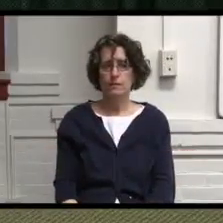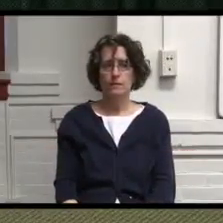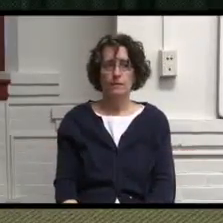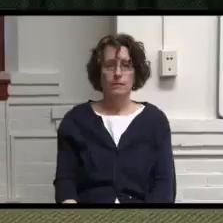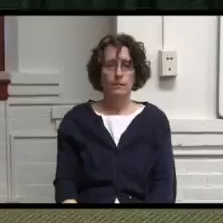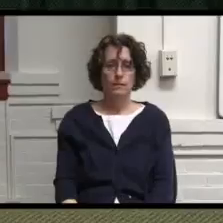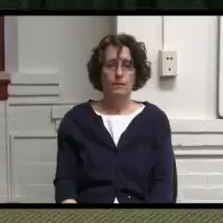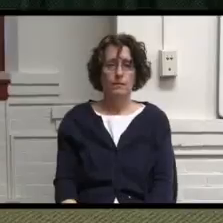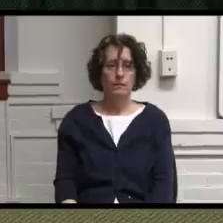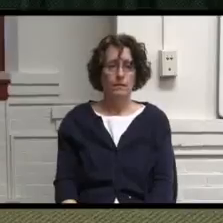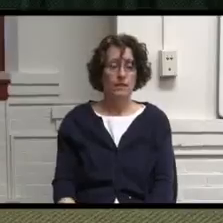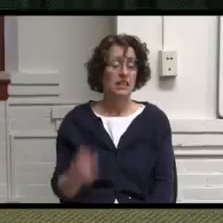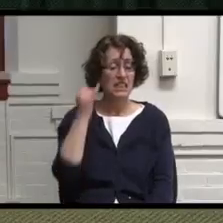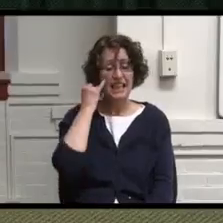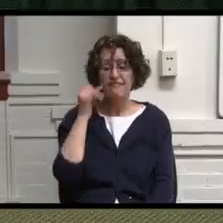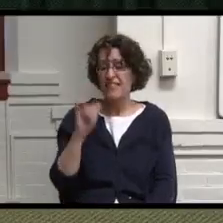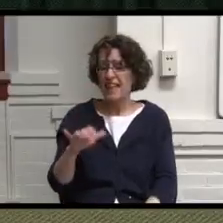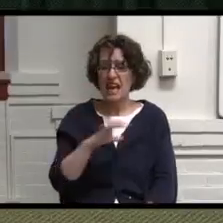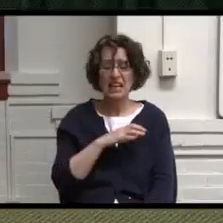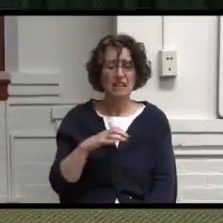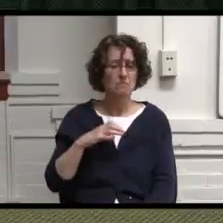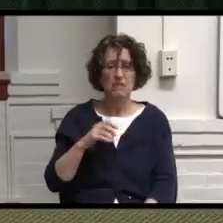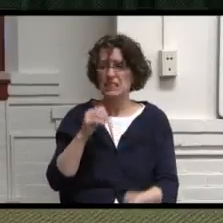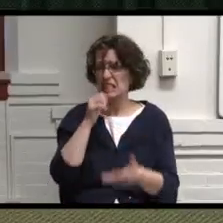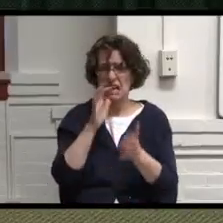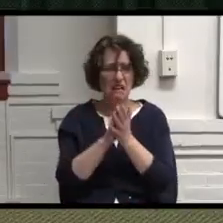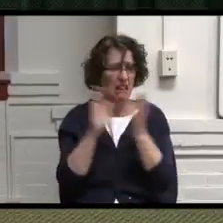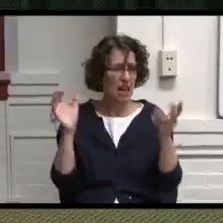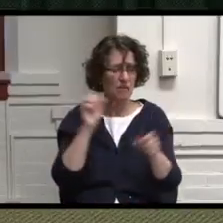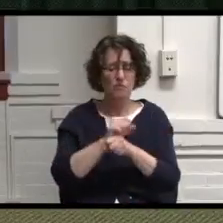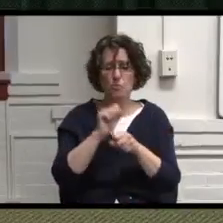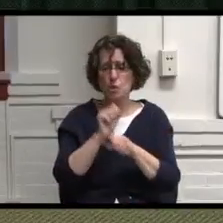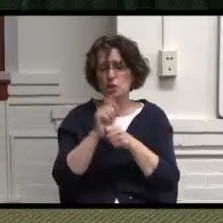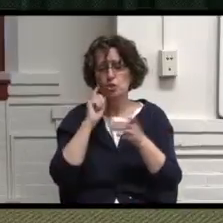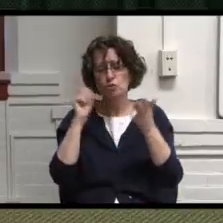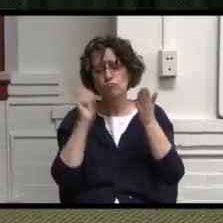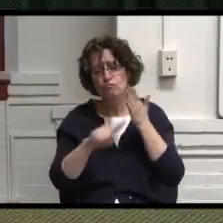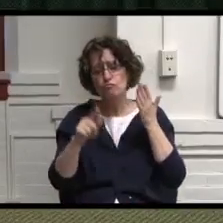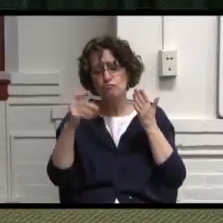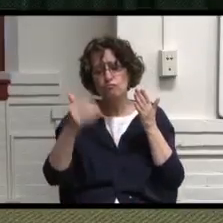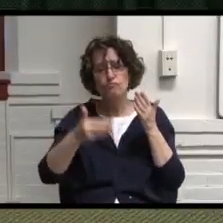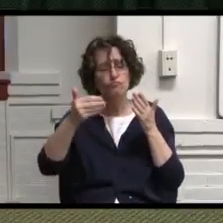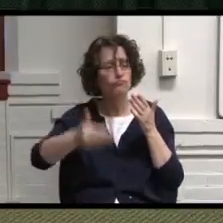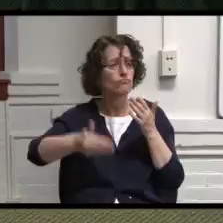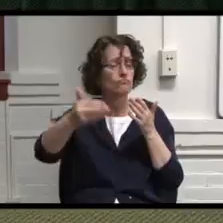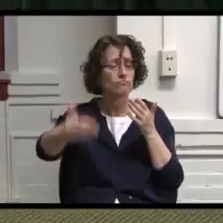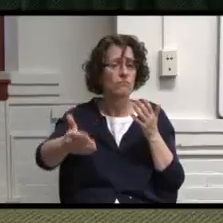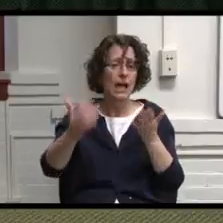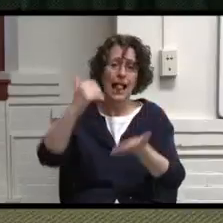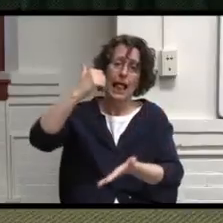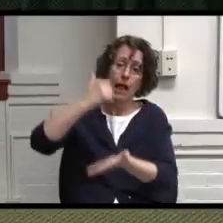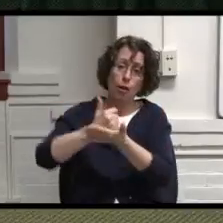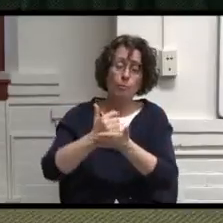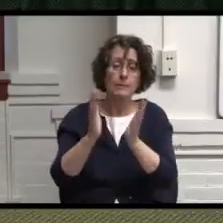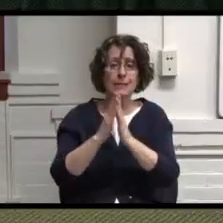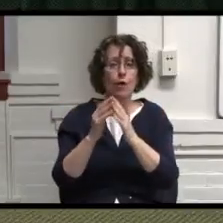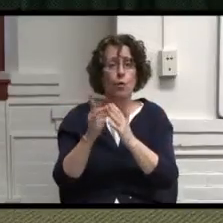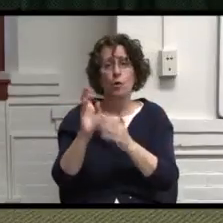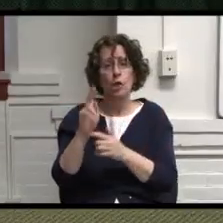just an oversight committee, you know, and it's not, it really is try to just, you know, help the town clerk